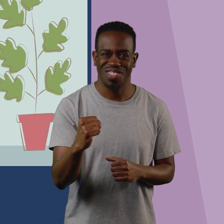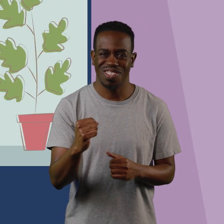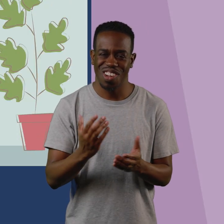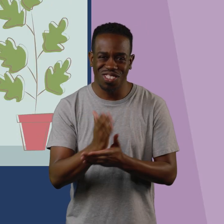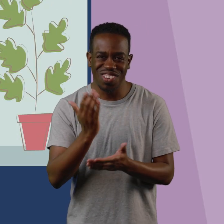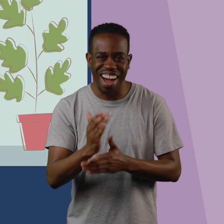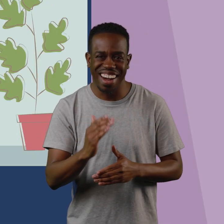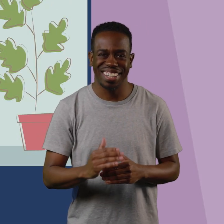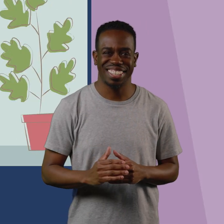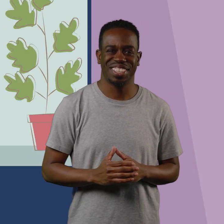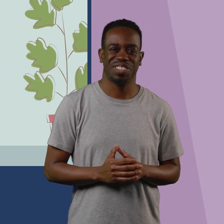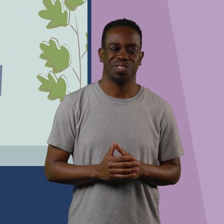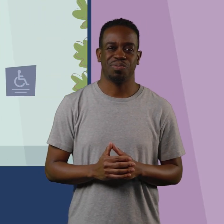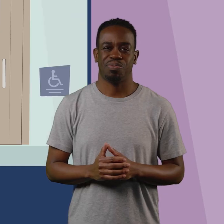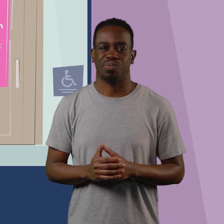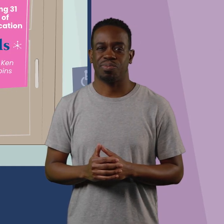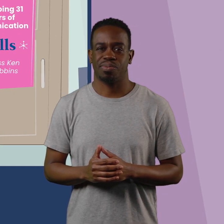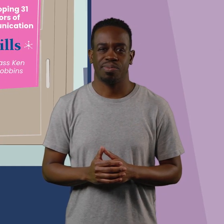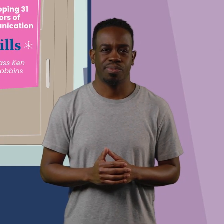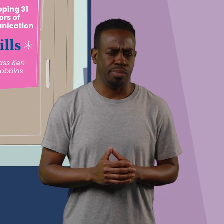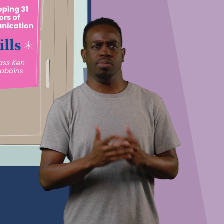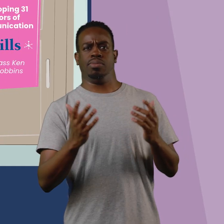All right.